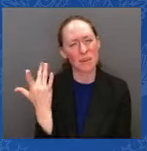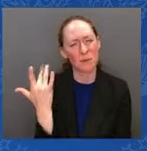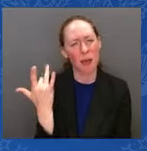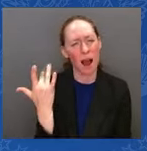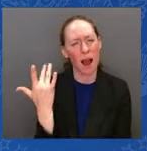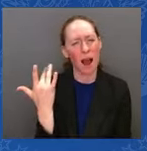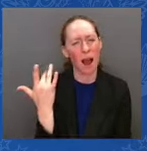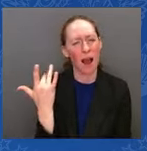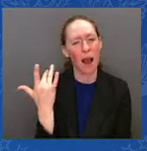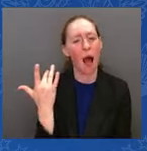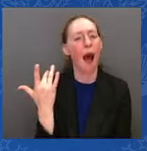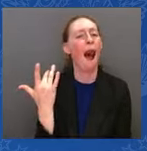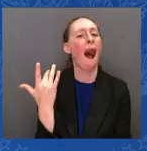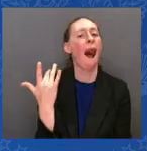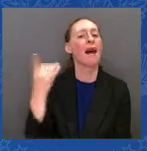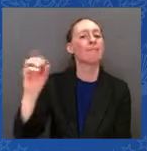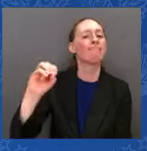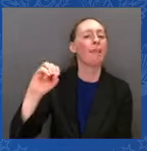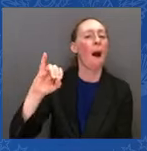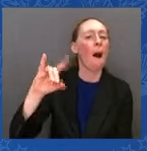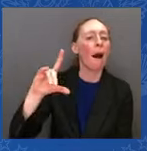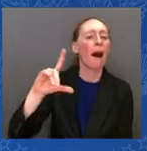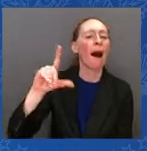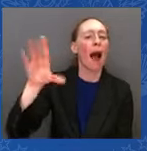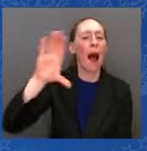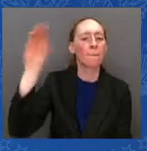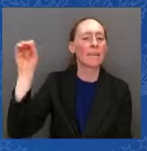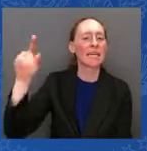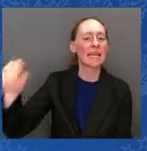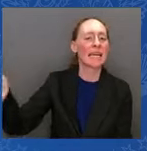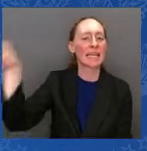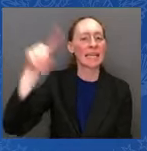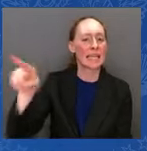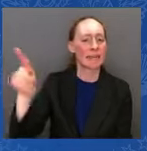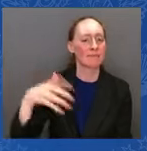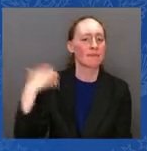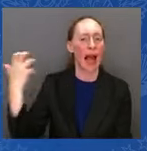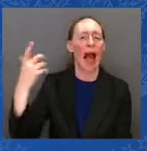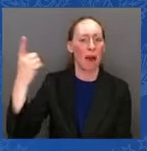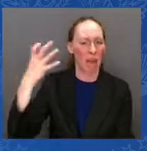wants to get rid of them. That's why. Even though they're creating jobs,